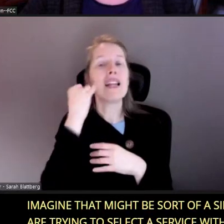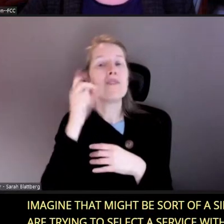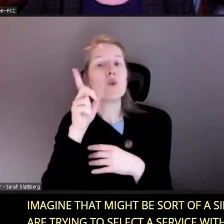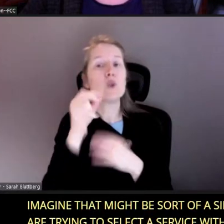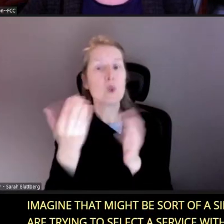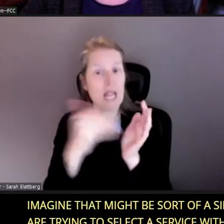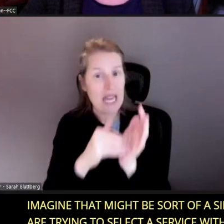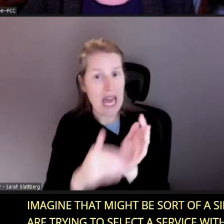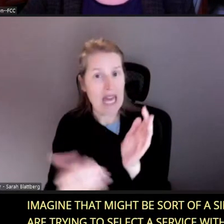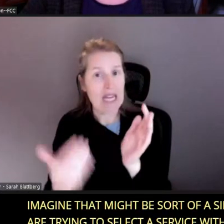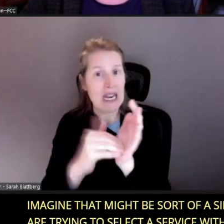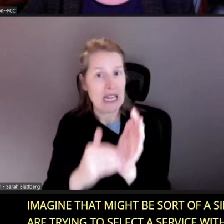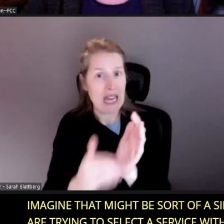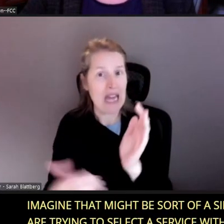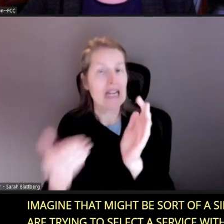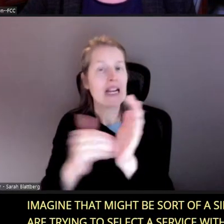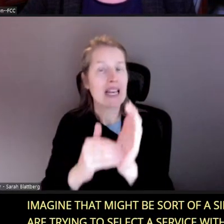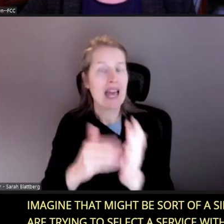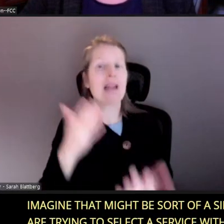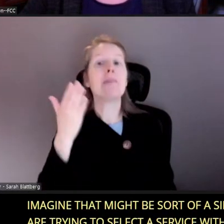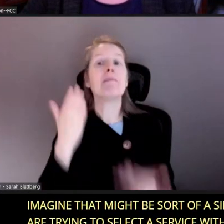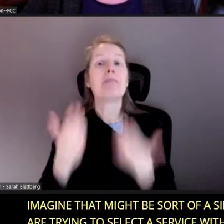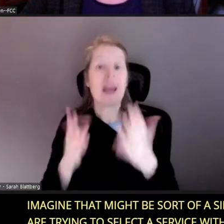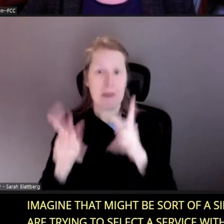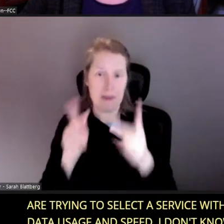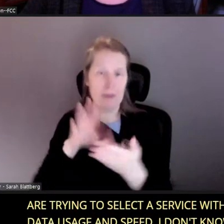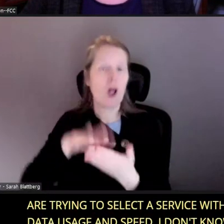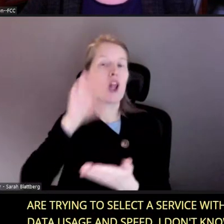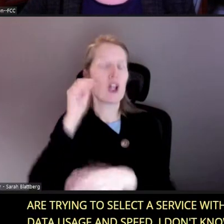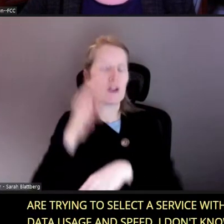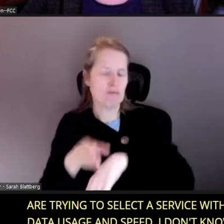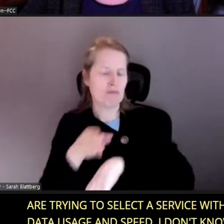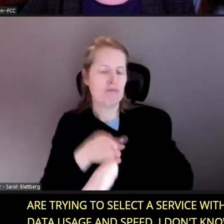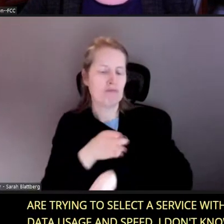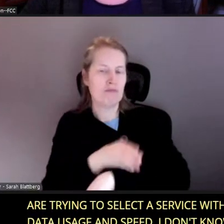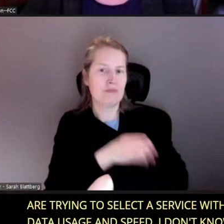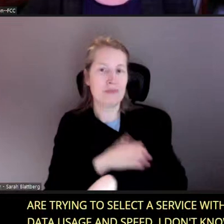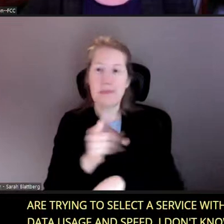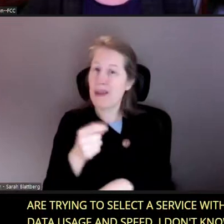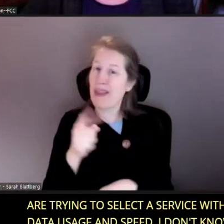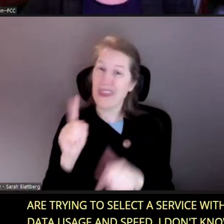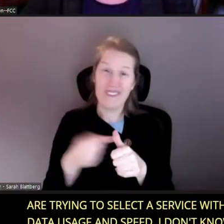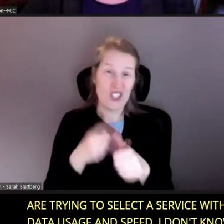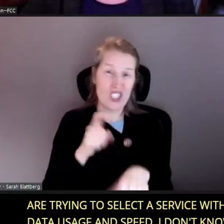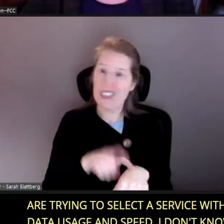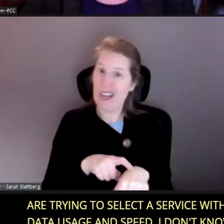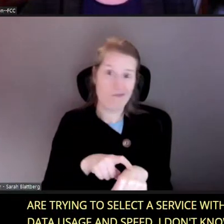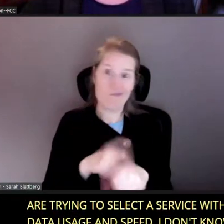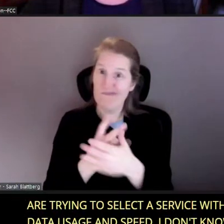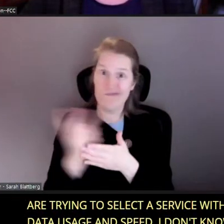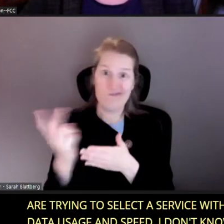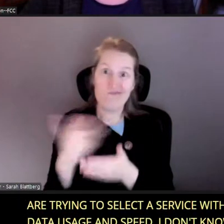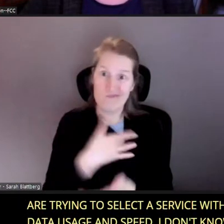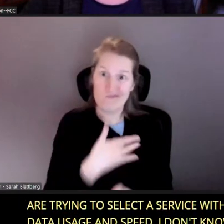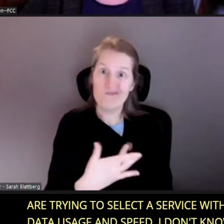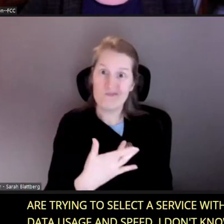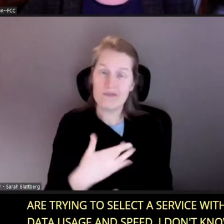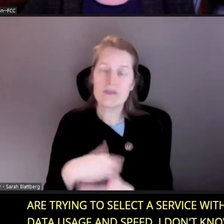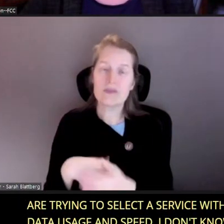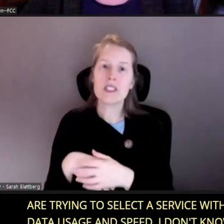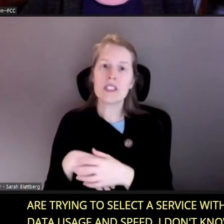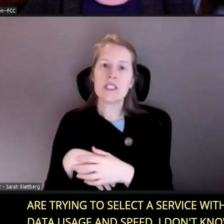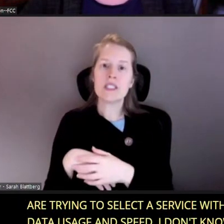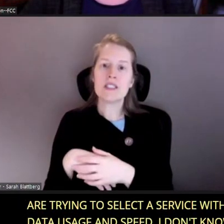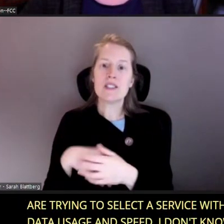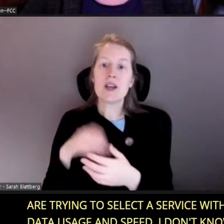Dr. Craner is suggesting. And it may be that they can learn that, but they can't do it the first time. So I'm not quite as sure that even having